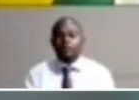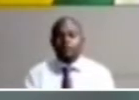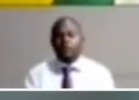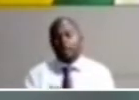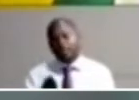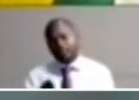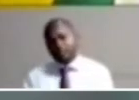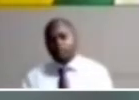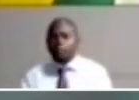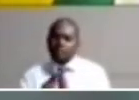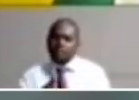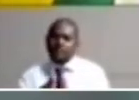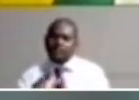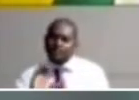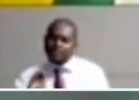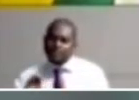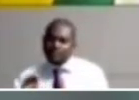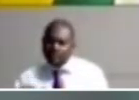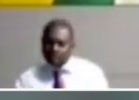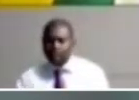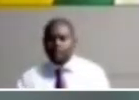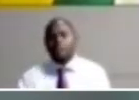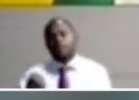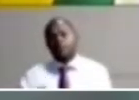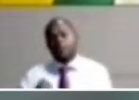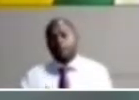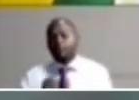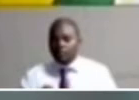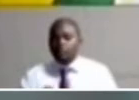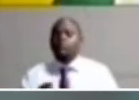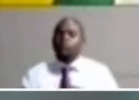and some KCCS staff should continue to operate.